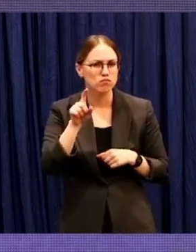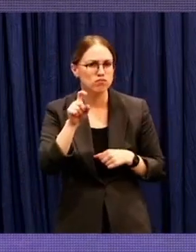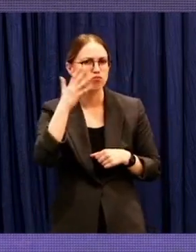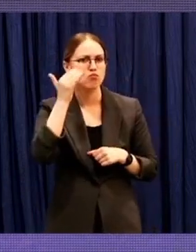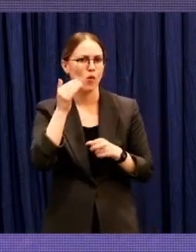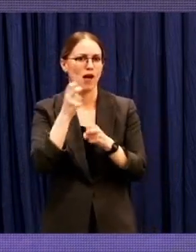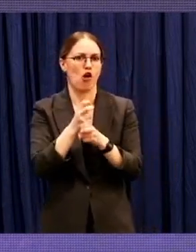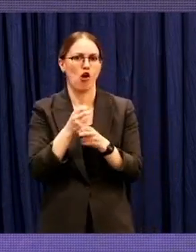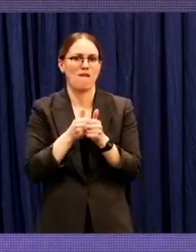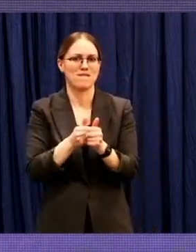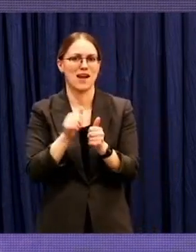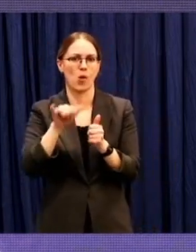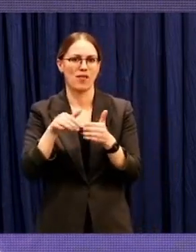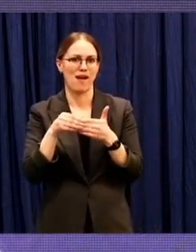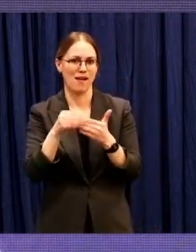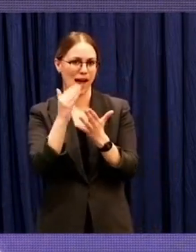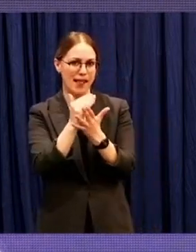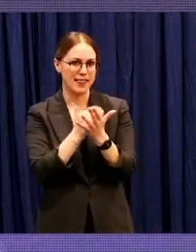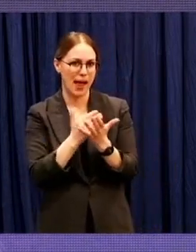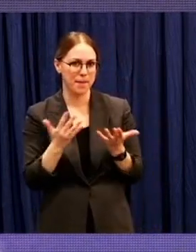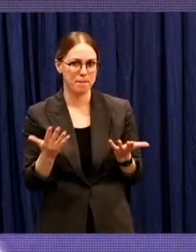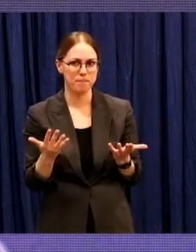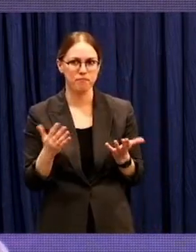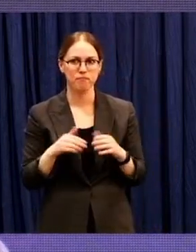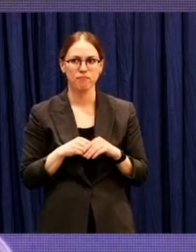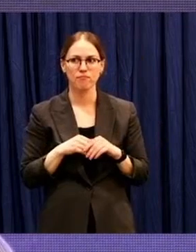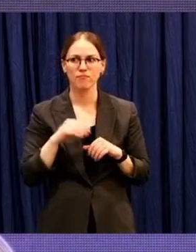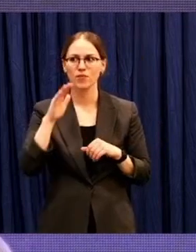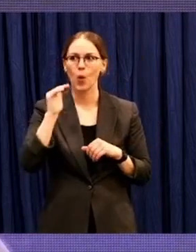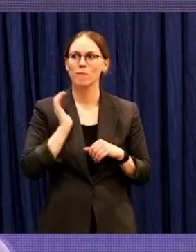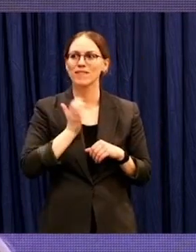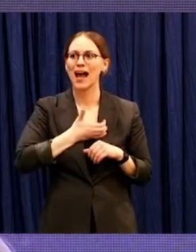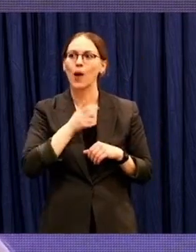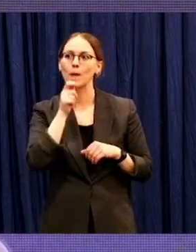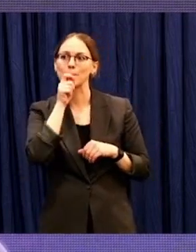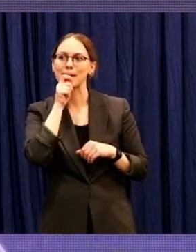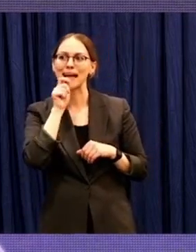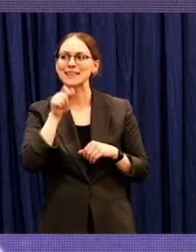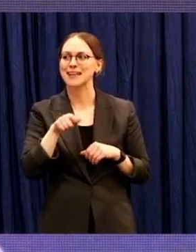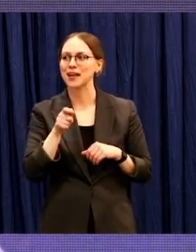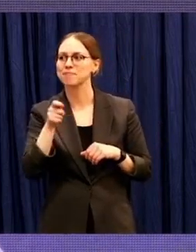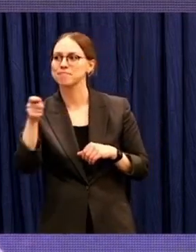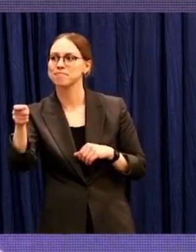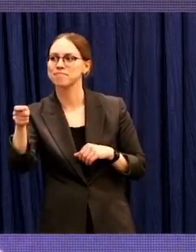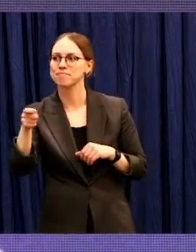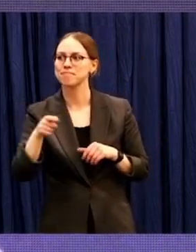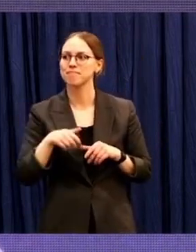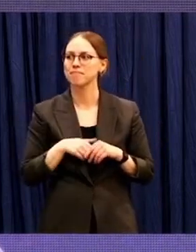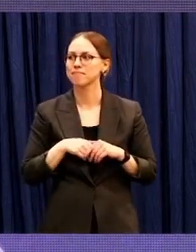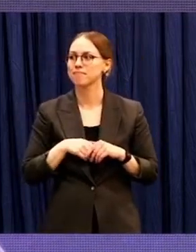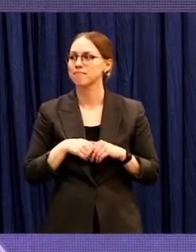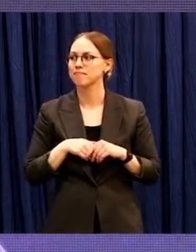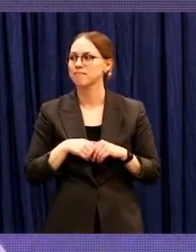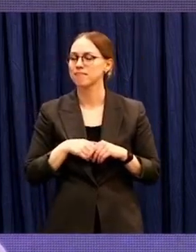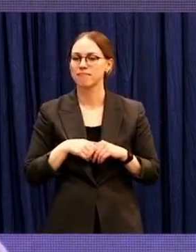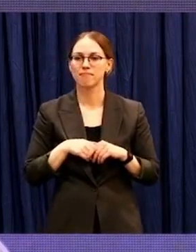a guideline? And hopefully some of our mic runners can bring mics around to the tables.